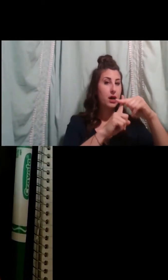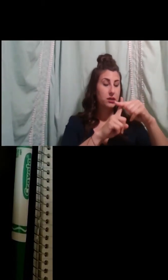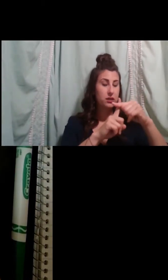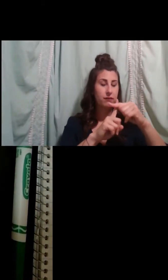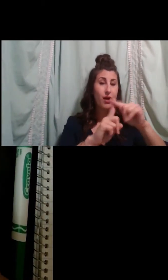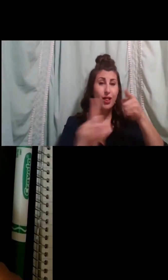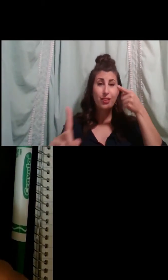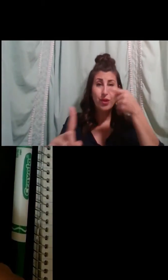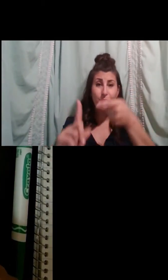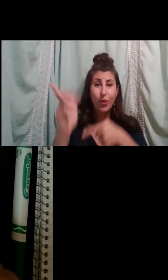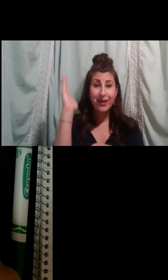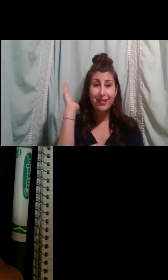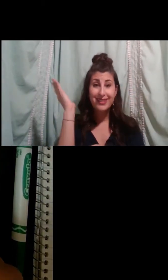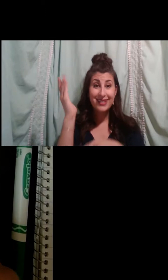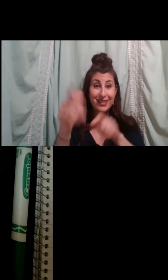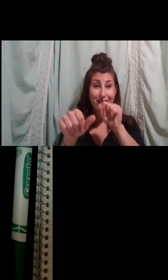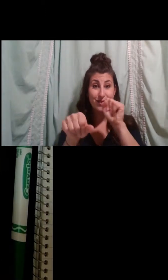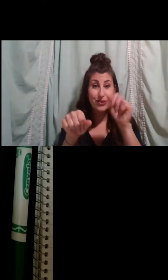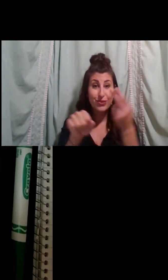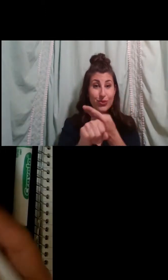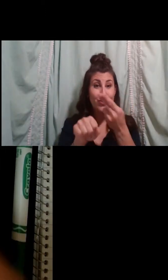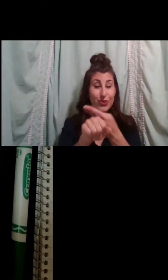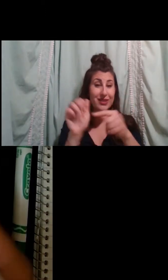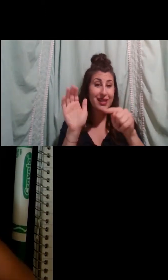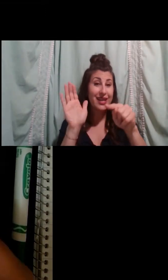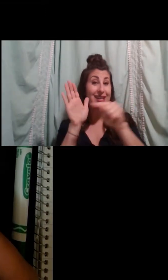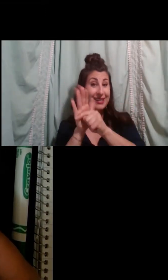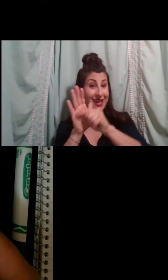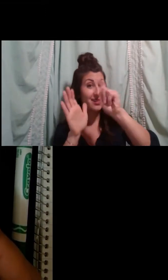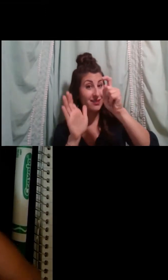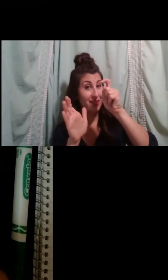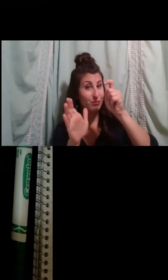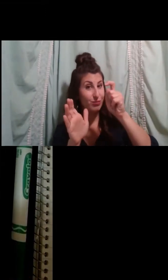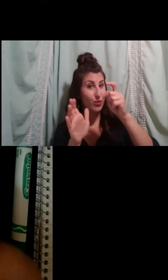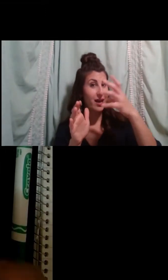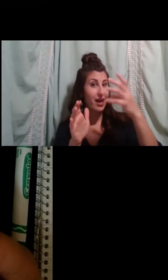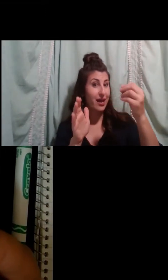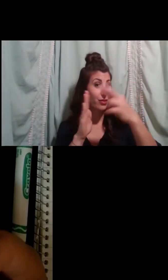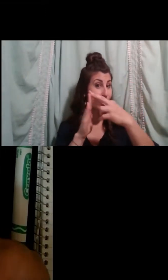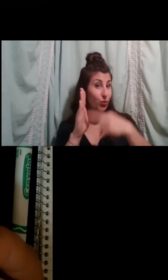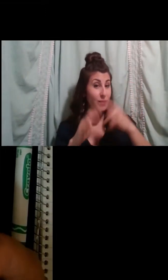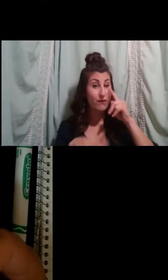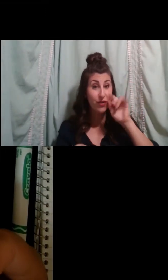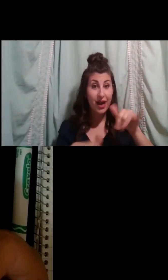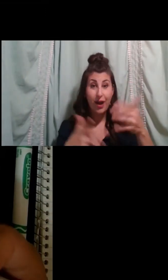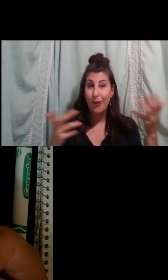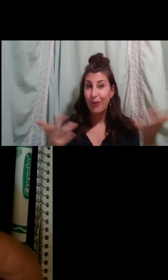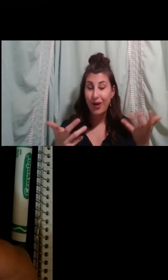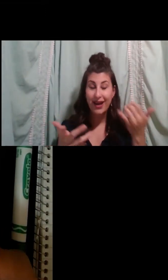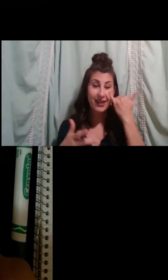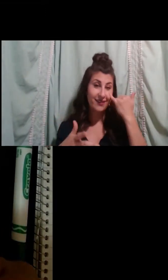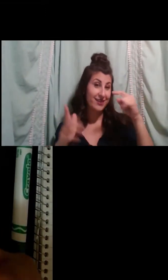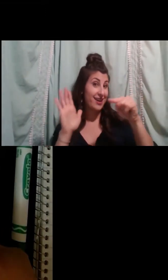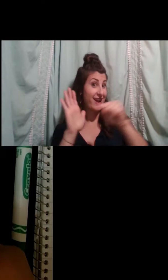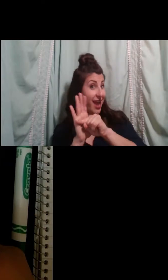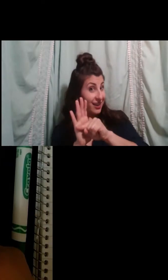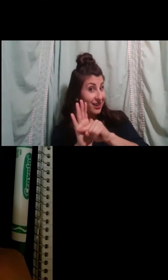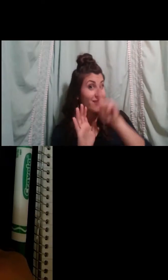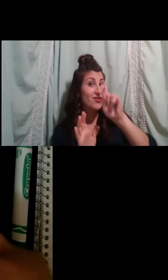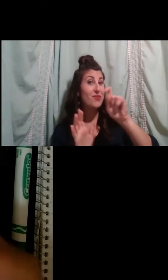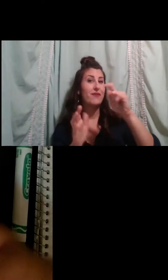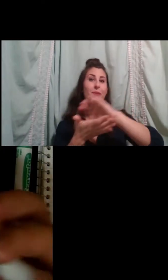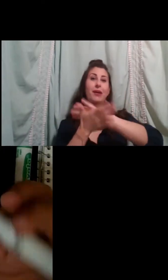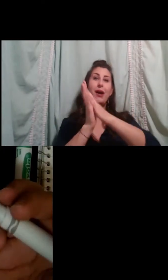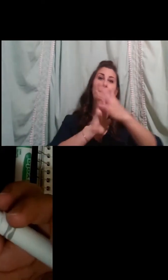whole point of this lesson is to work with negative exponents, and the rule for negative exponents is if it's